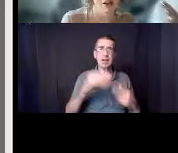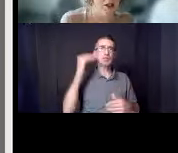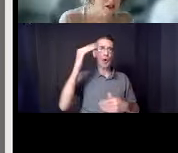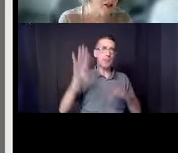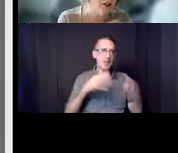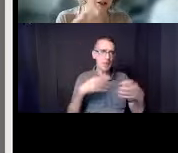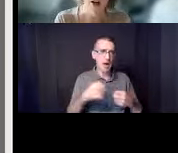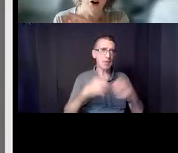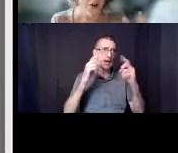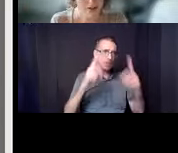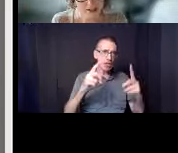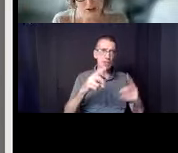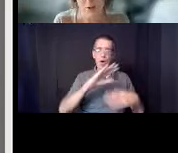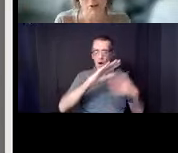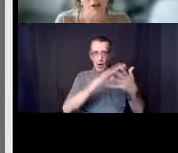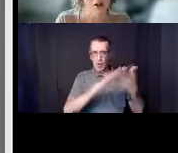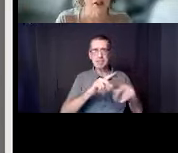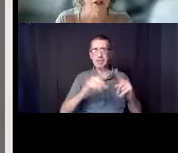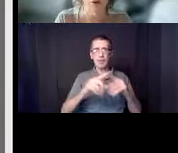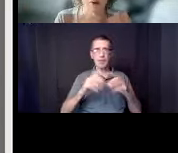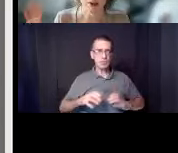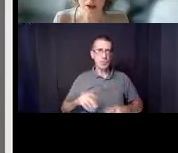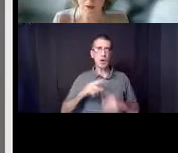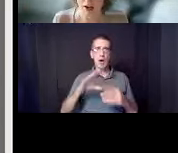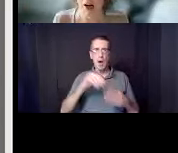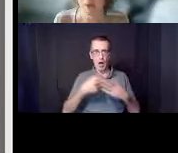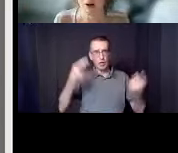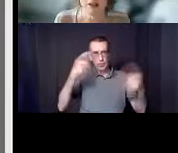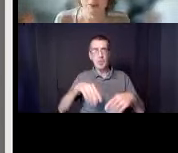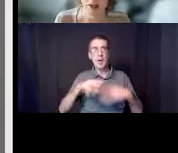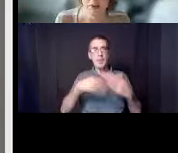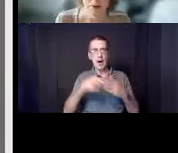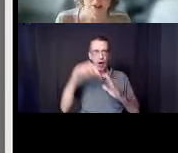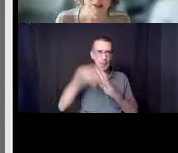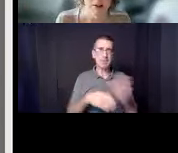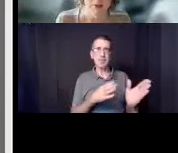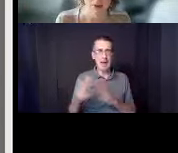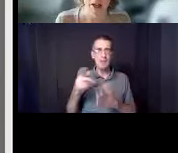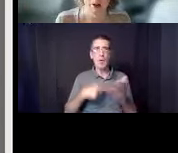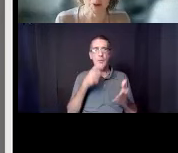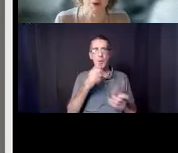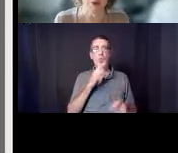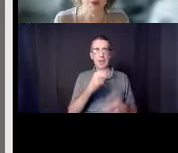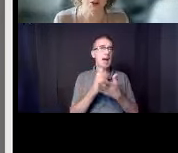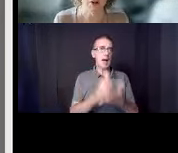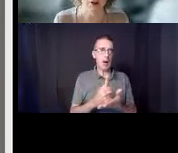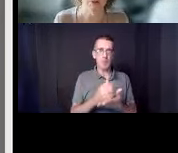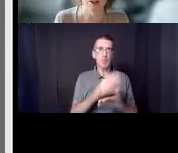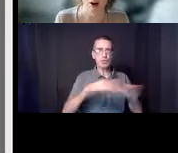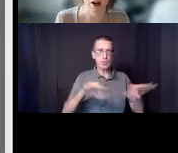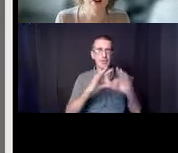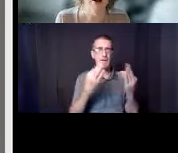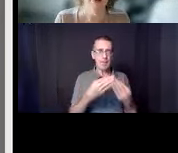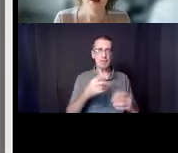and education and all these stakeholders all in agreement around a comprehensive plan for what's going to really help your children and